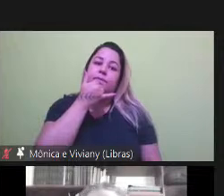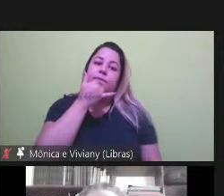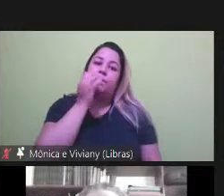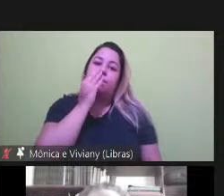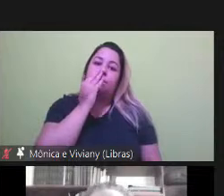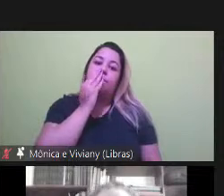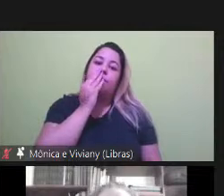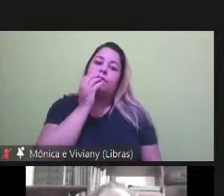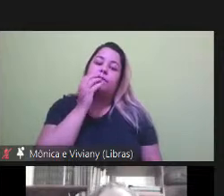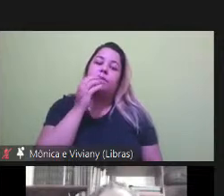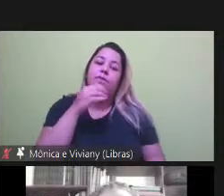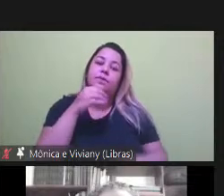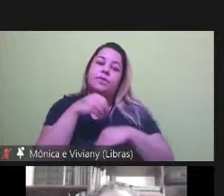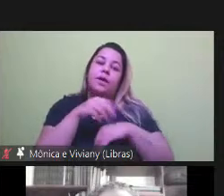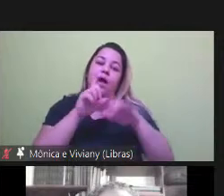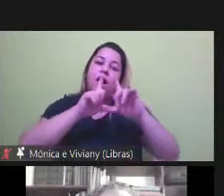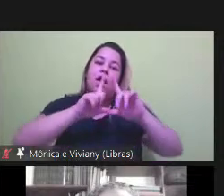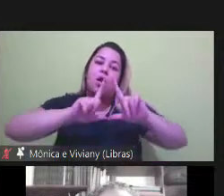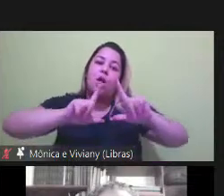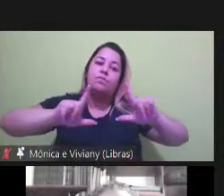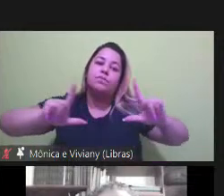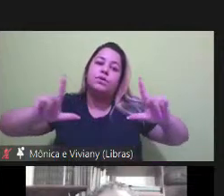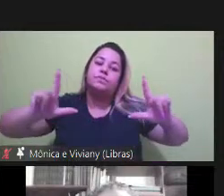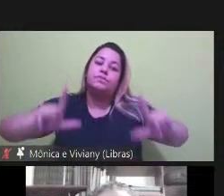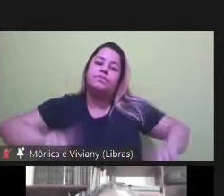Can you share on full screen mode?